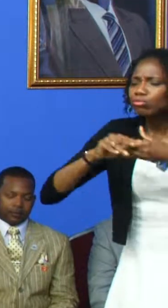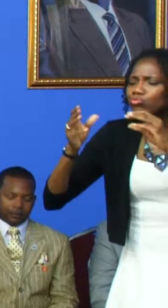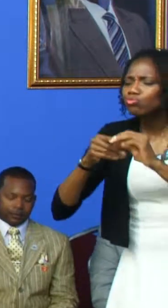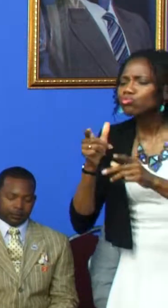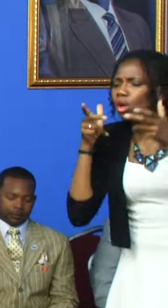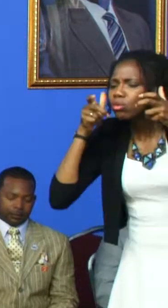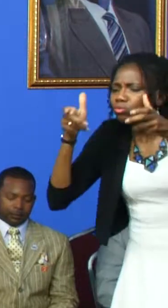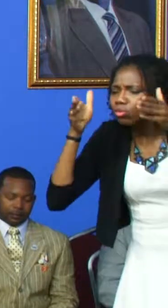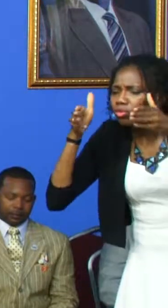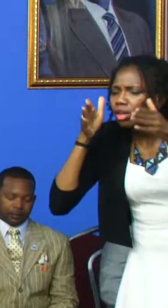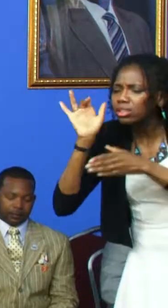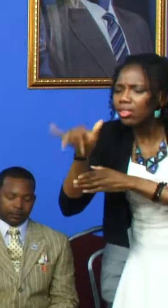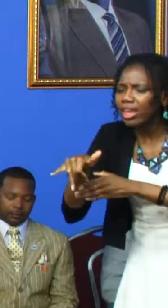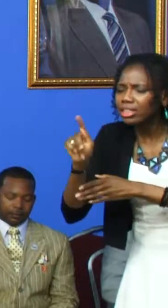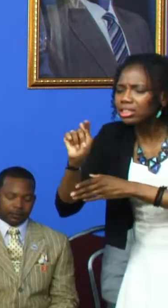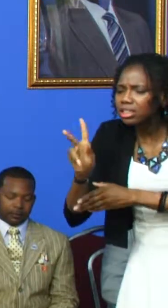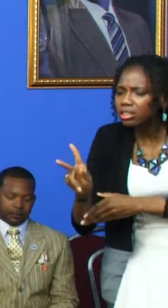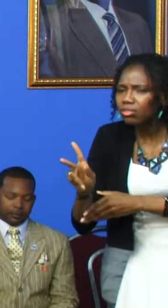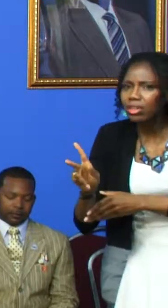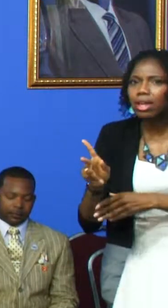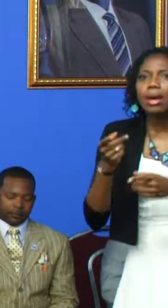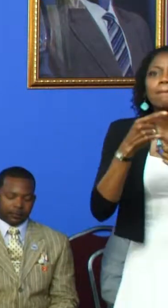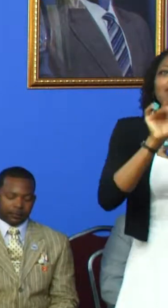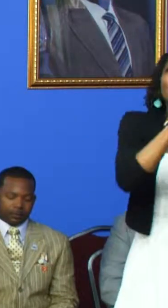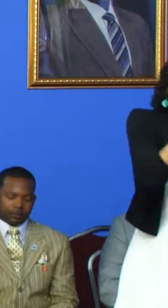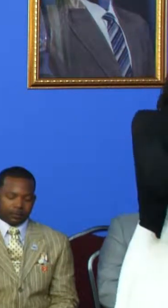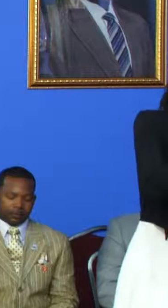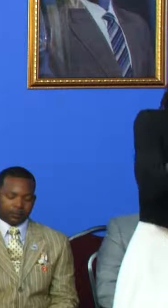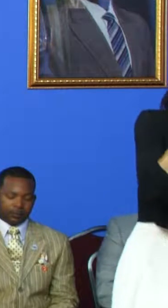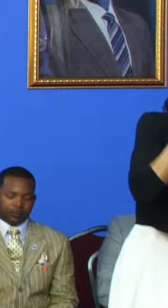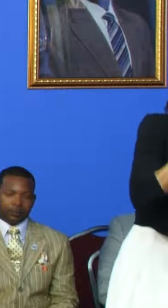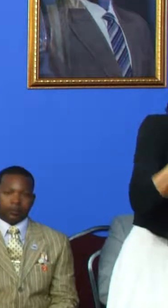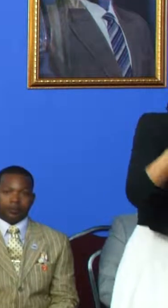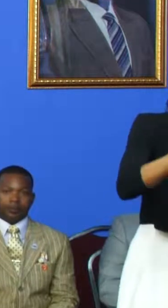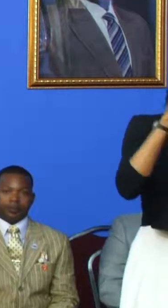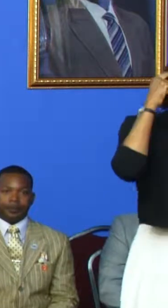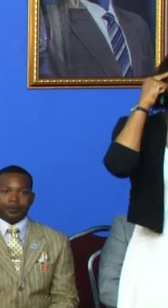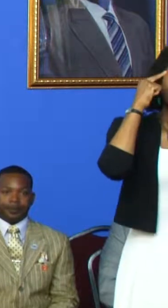That noise outside is your removal.